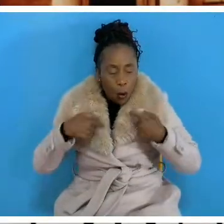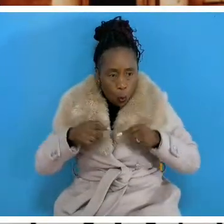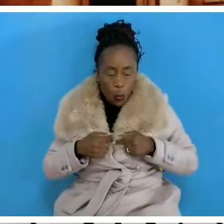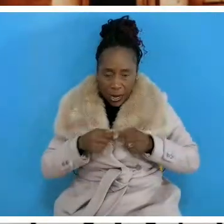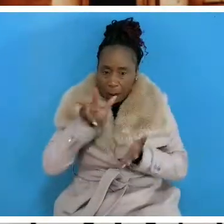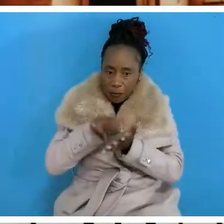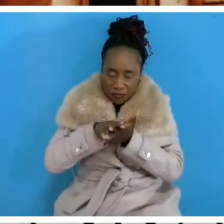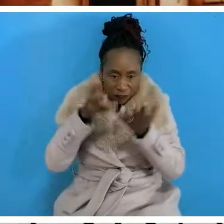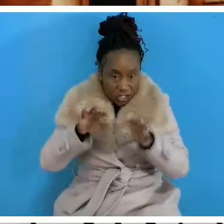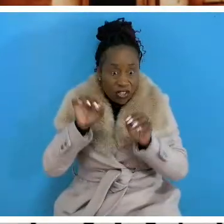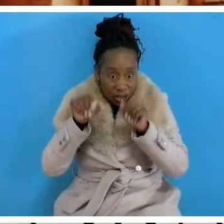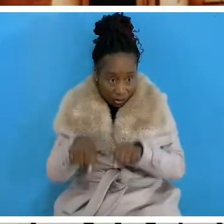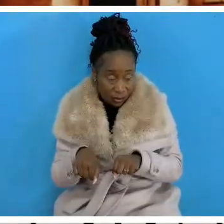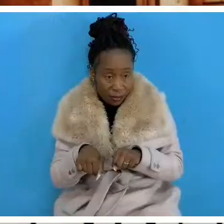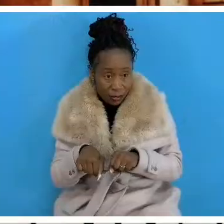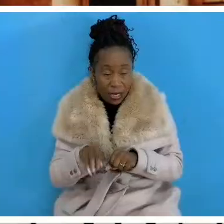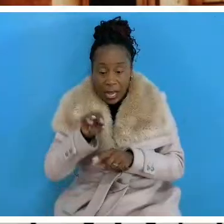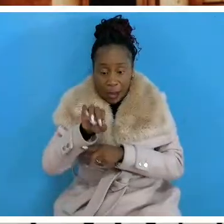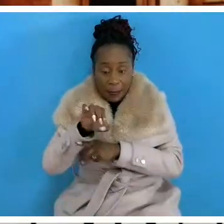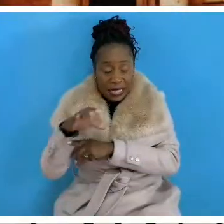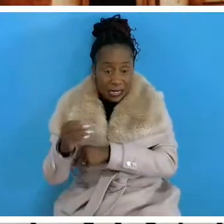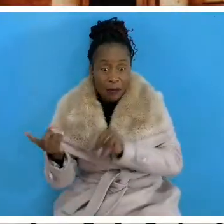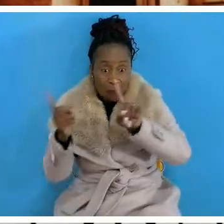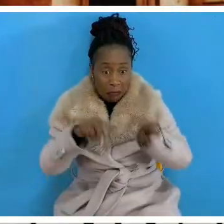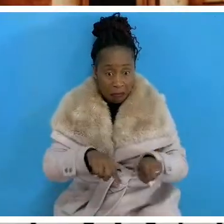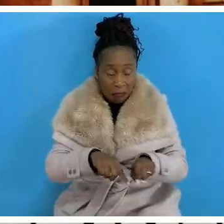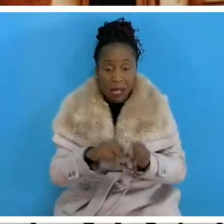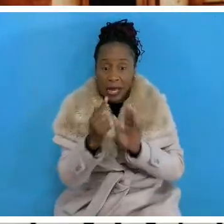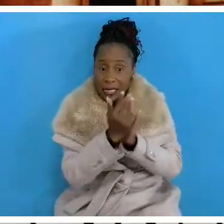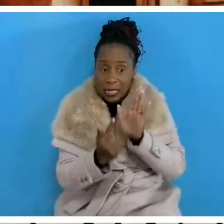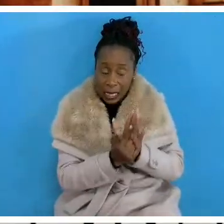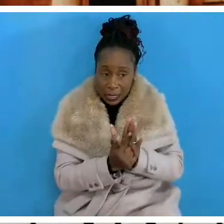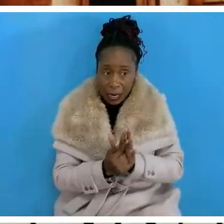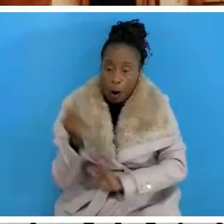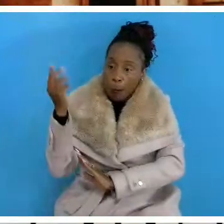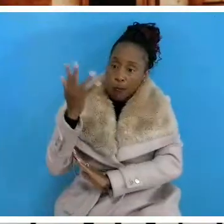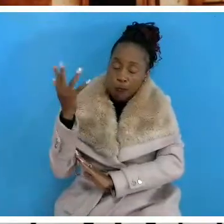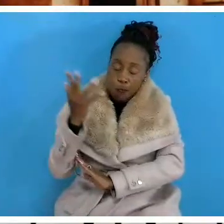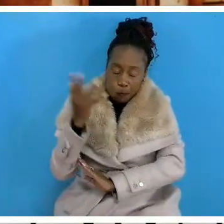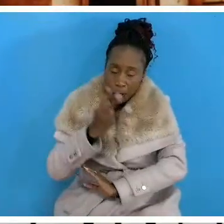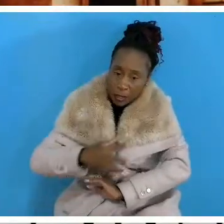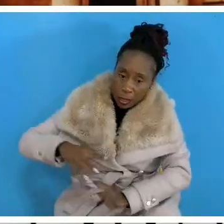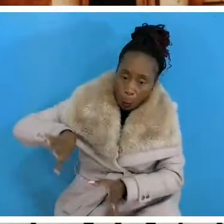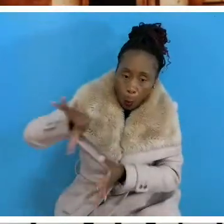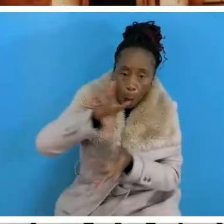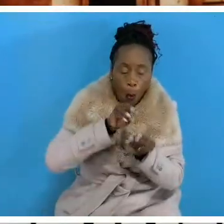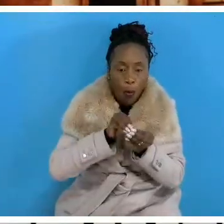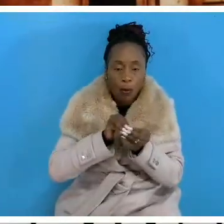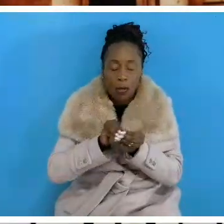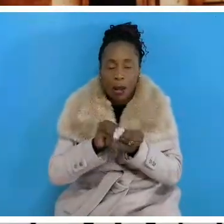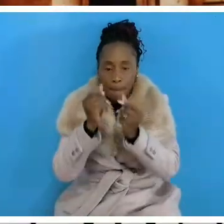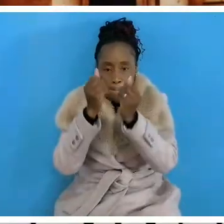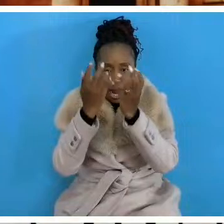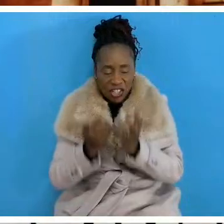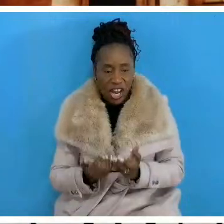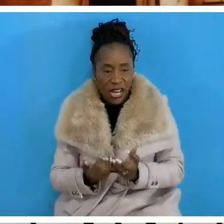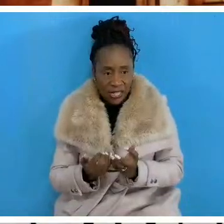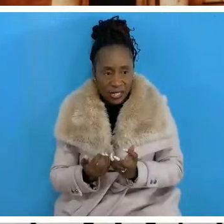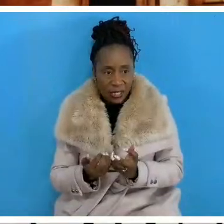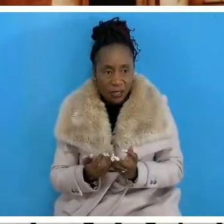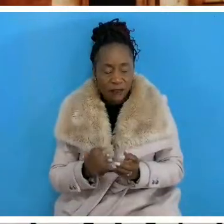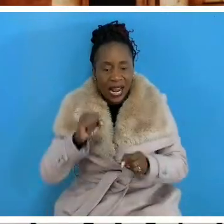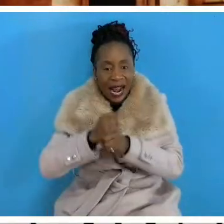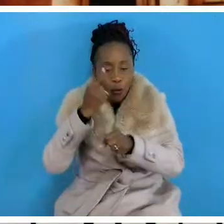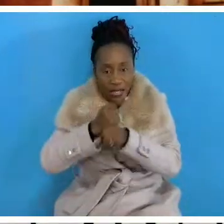it, yes. The MEC came to the legislature, presented the whole budget of the